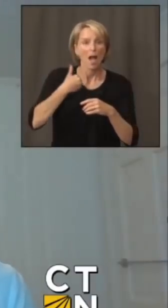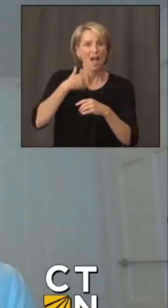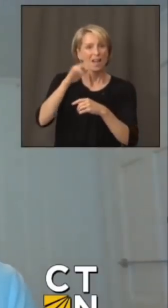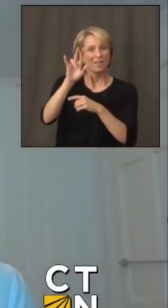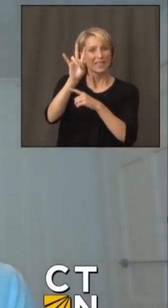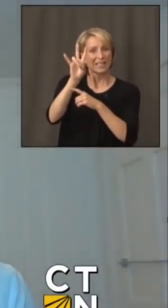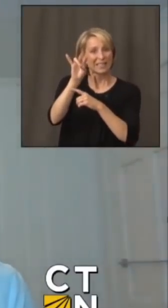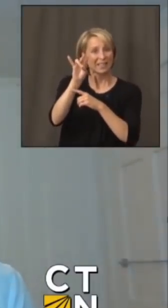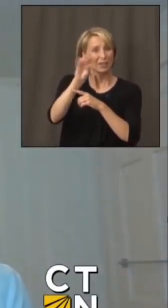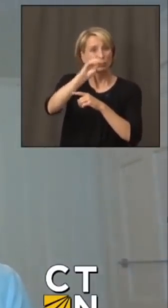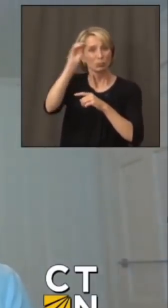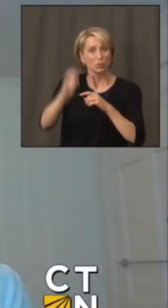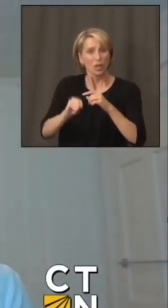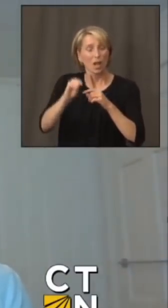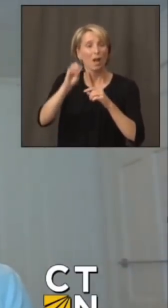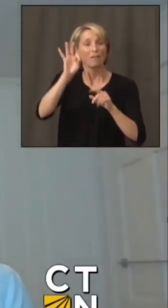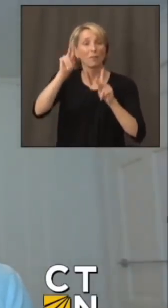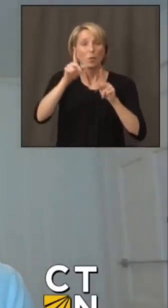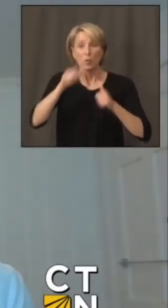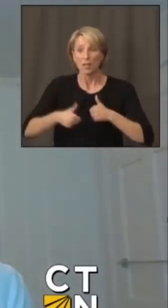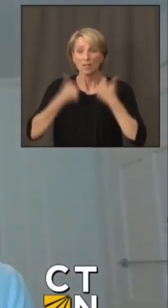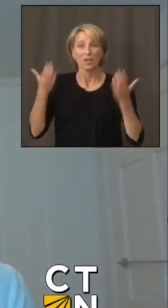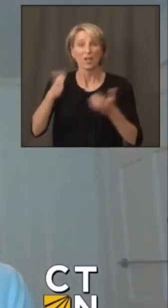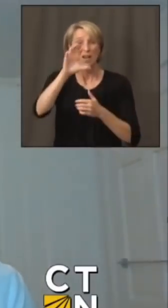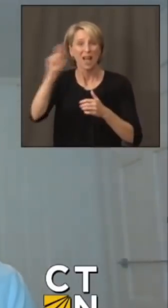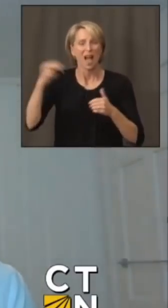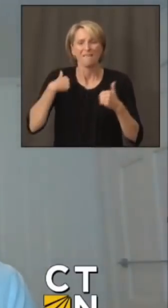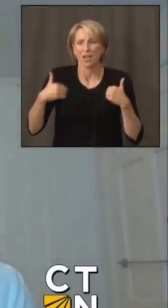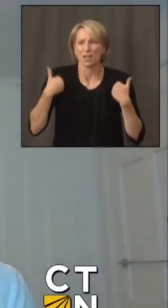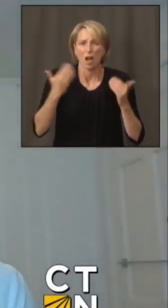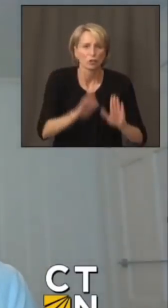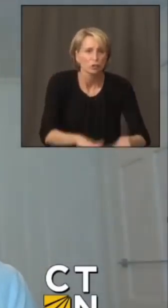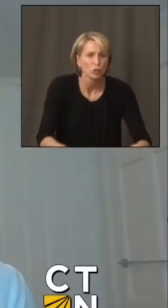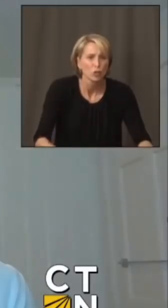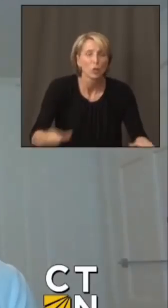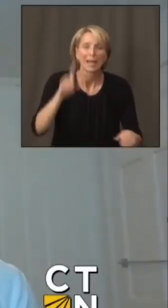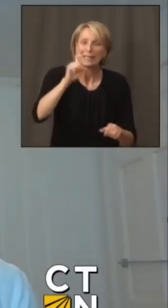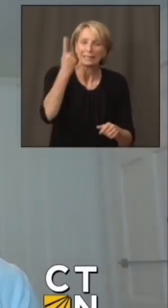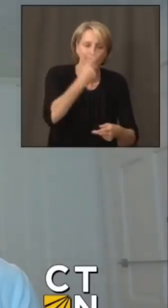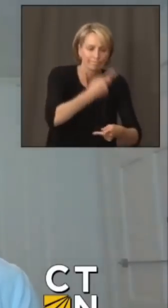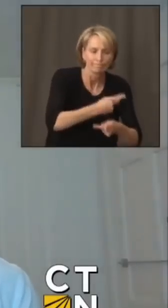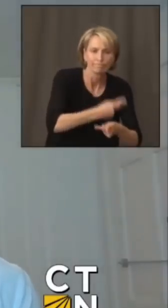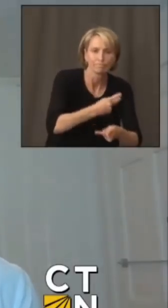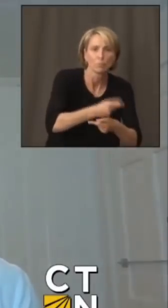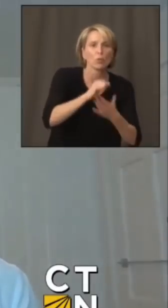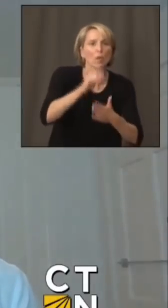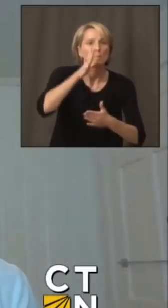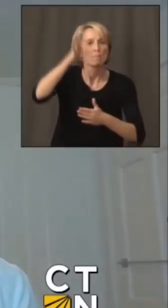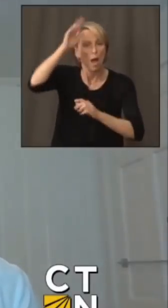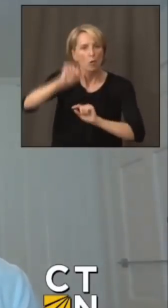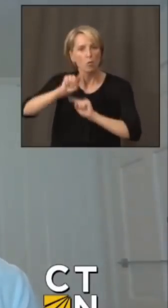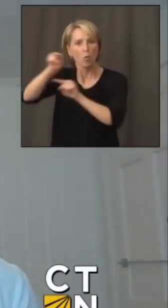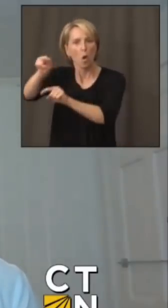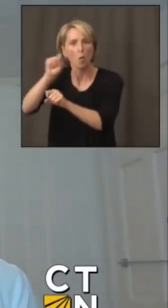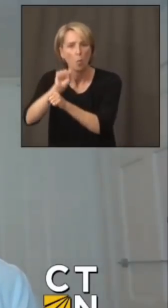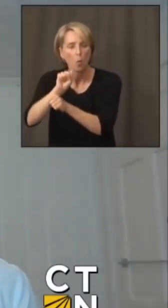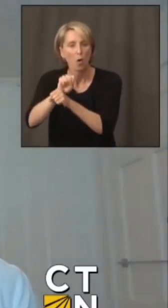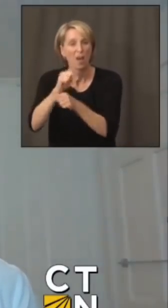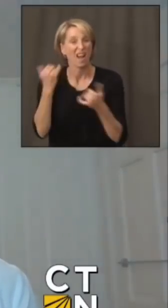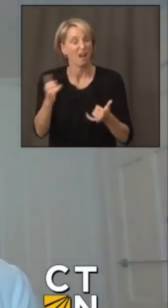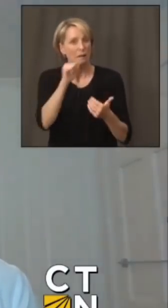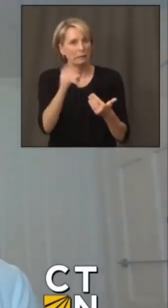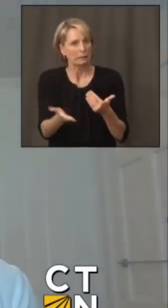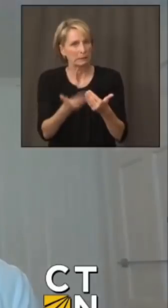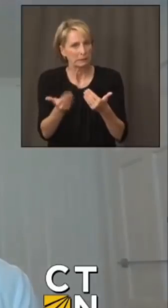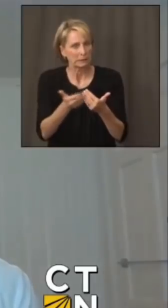in order to work. And so these are really challenging times for parents and for programs. Those child